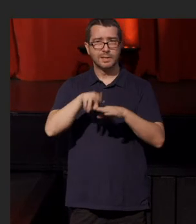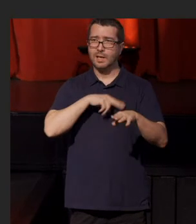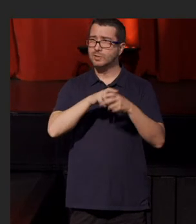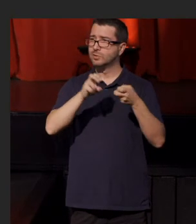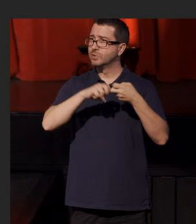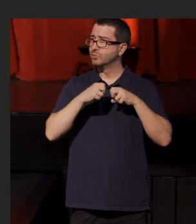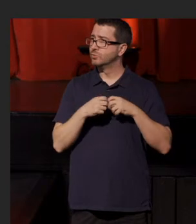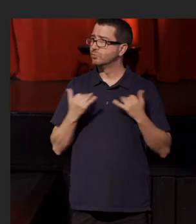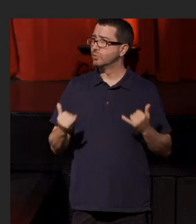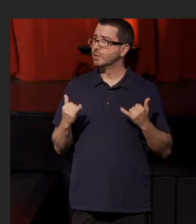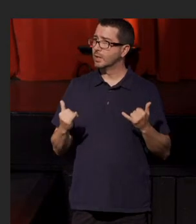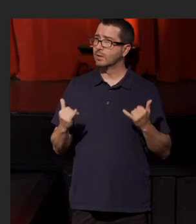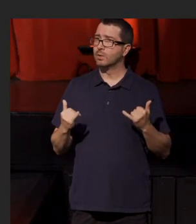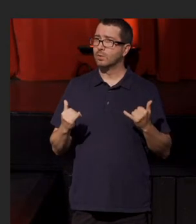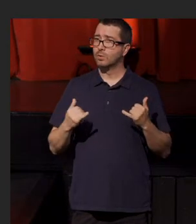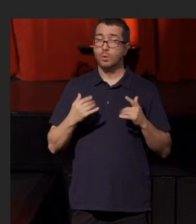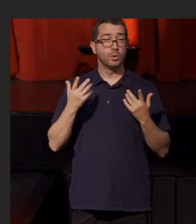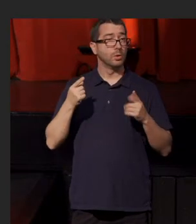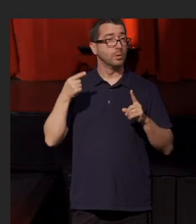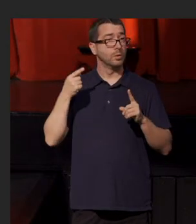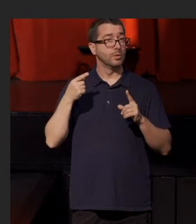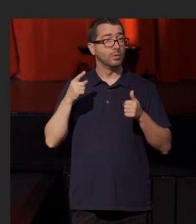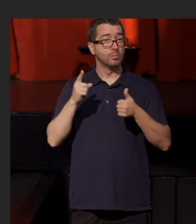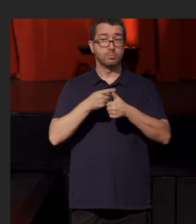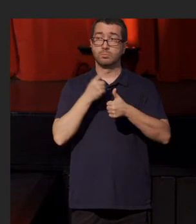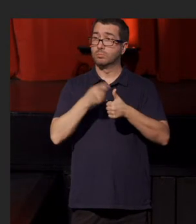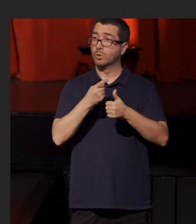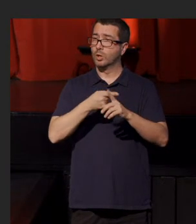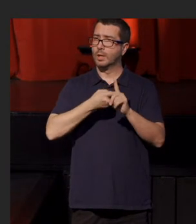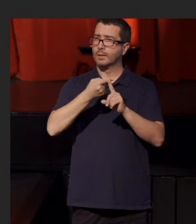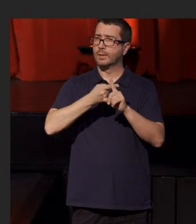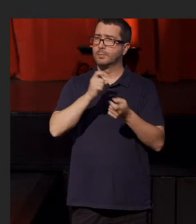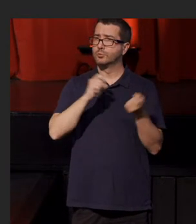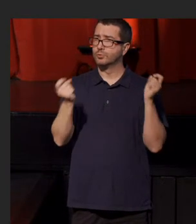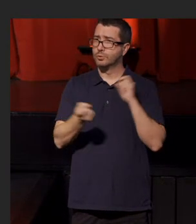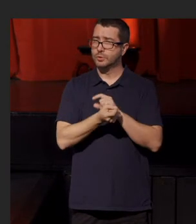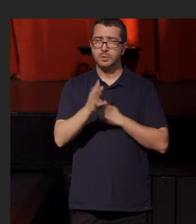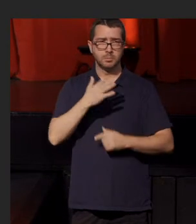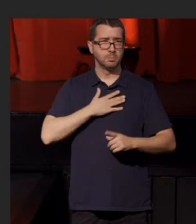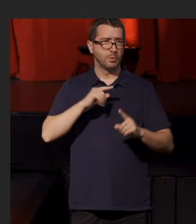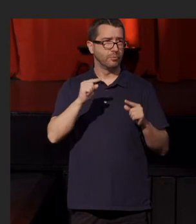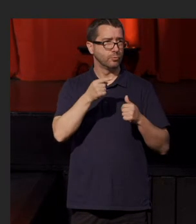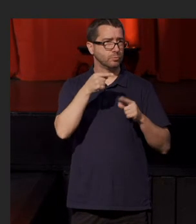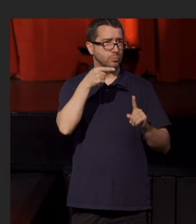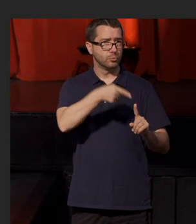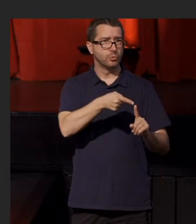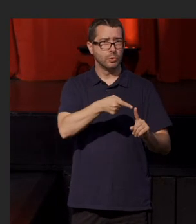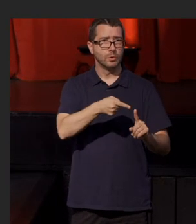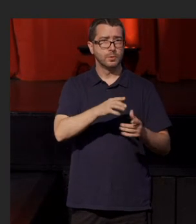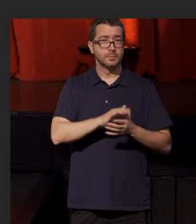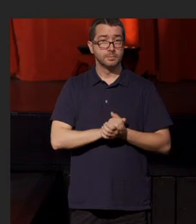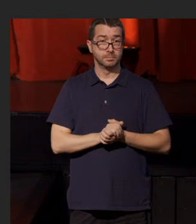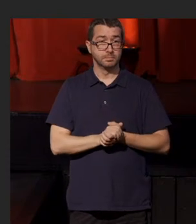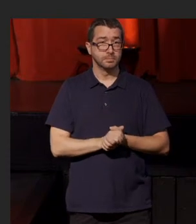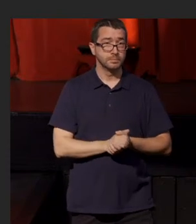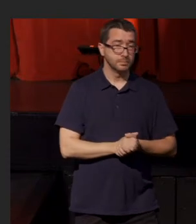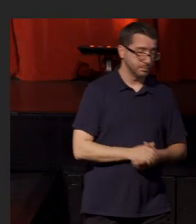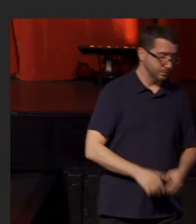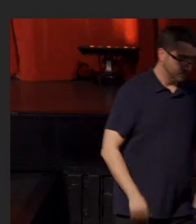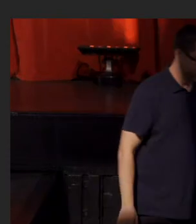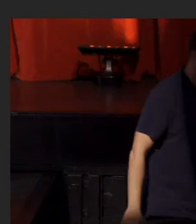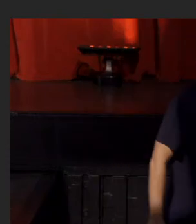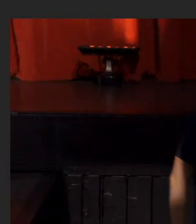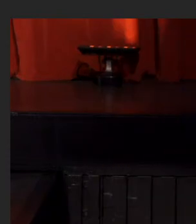as acting on climate change. And that's my first point. My second is that our courts also institutionalized practices